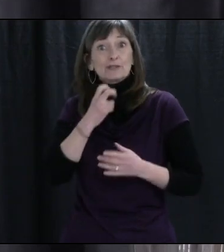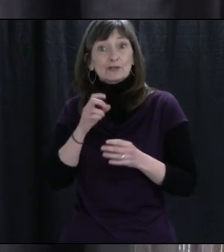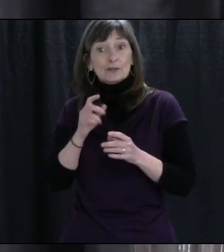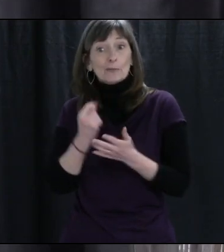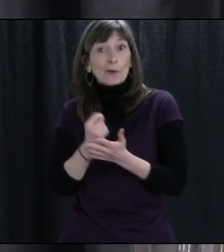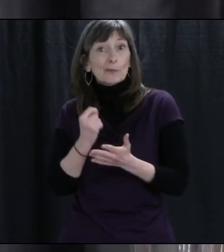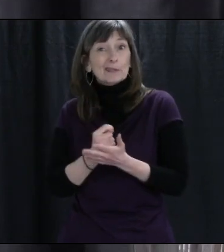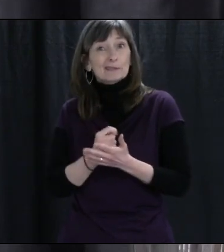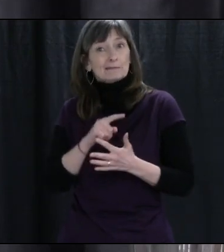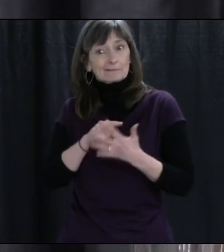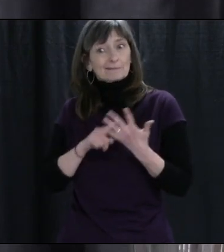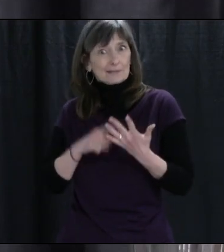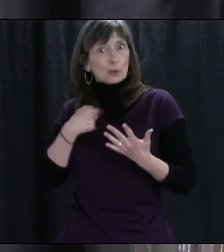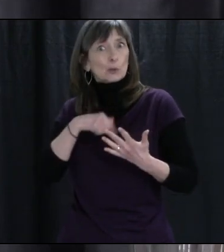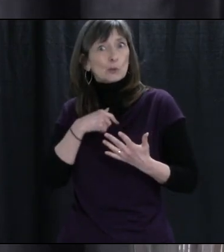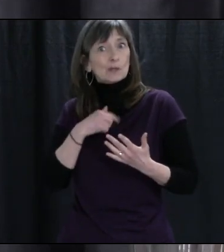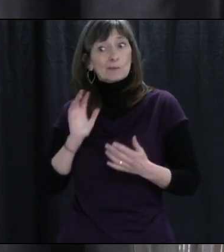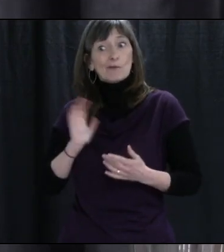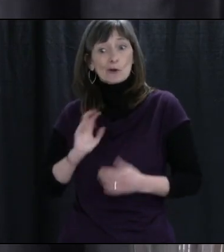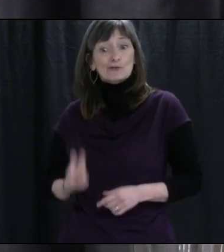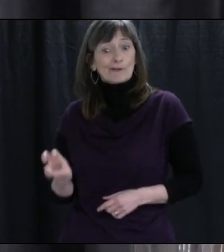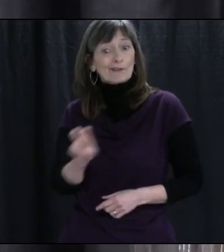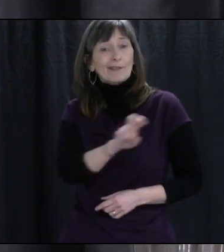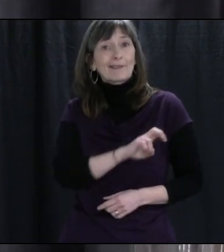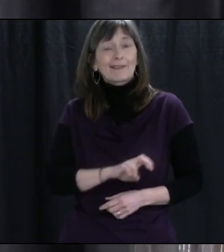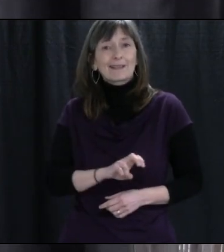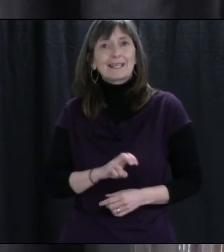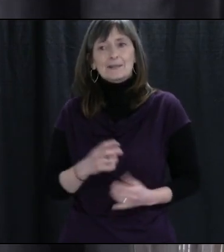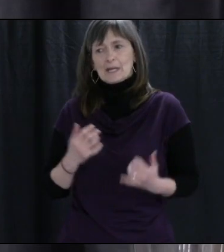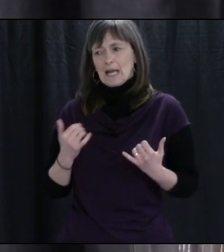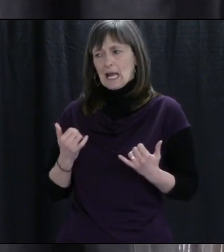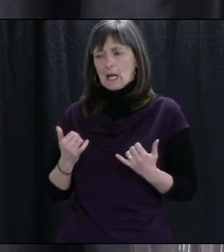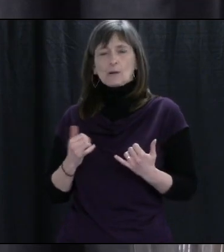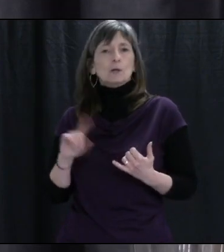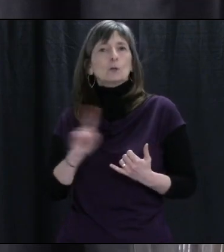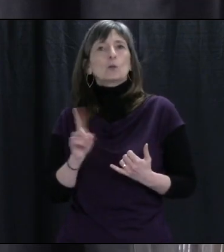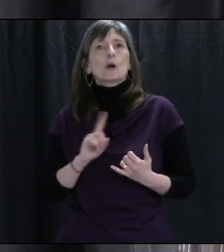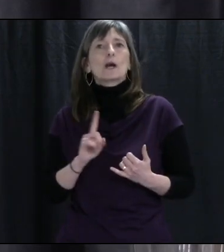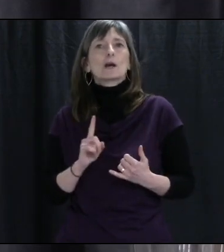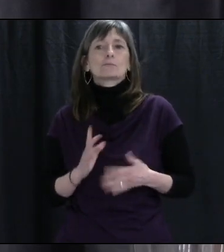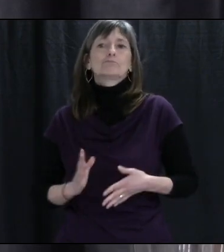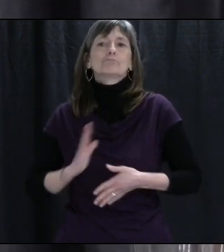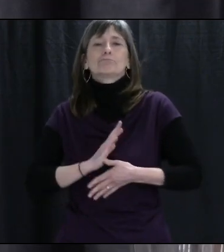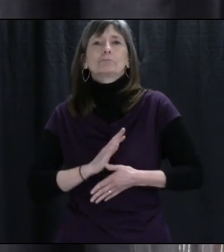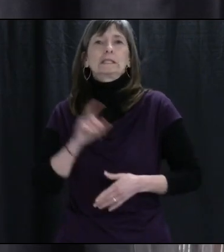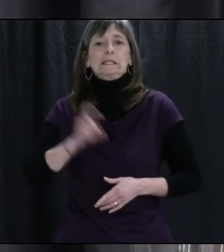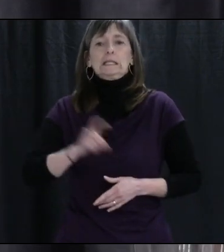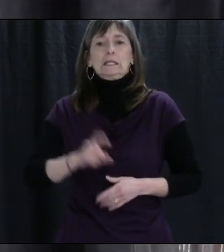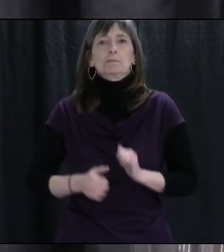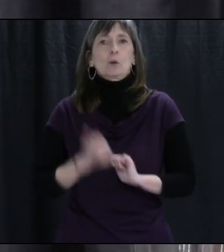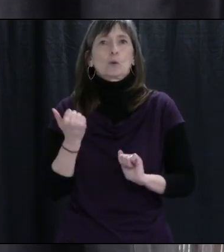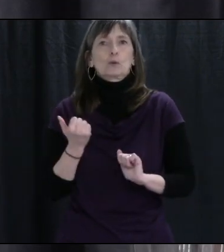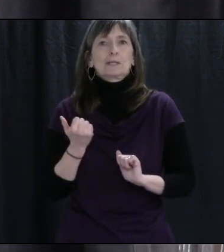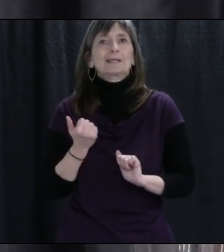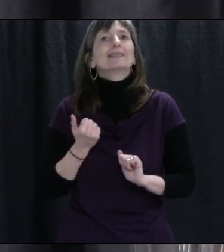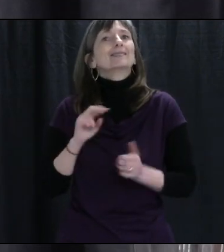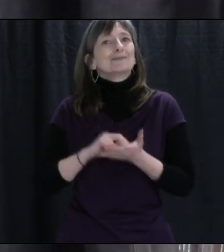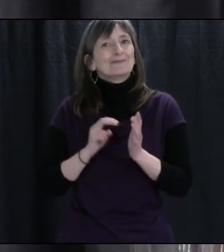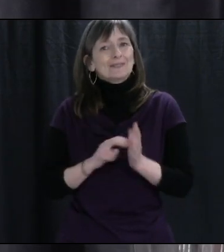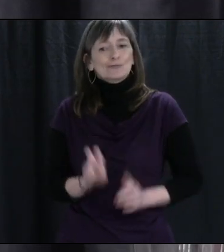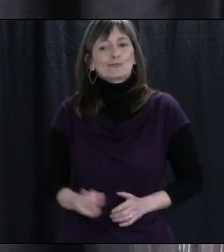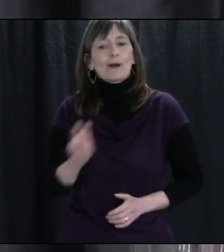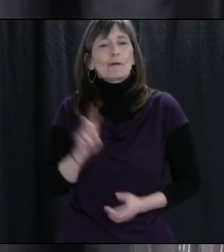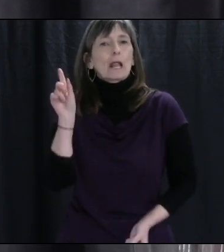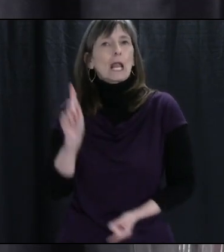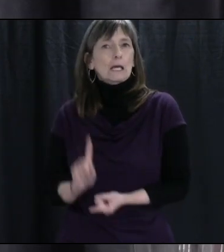pathology, those kind of things. We've been conscious about trying to see where the greatest need is and see how we can minimize travel. Obviously,